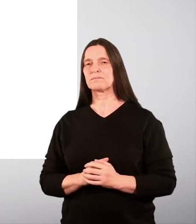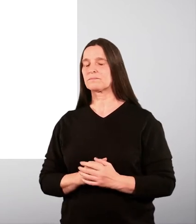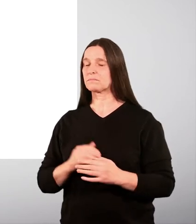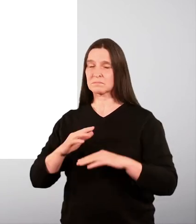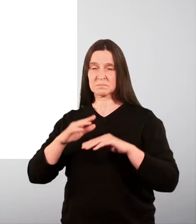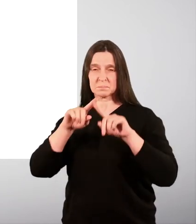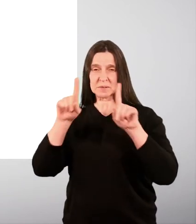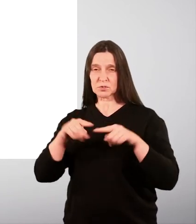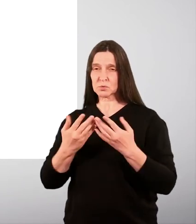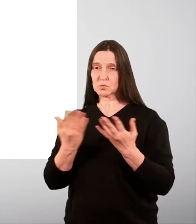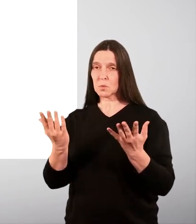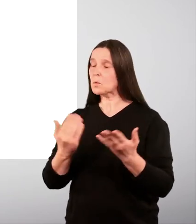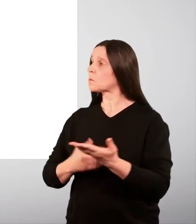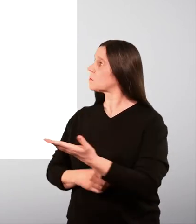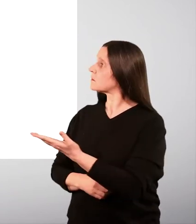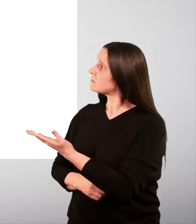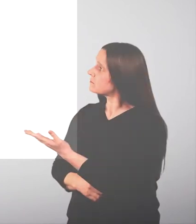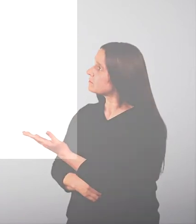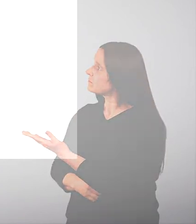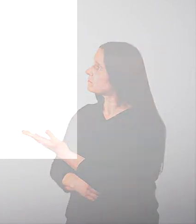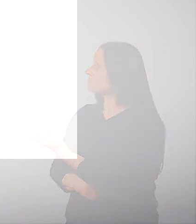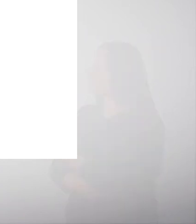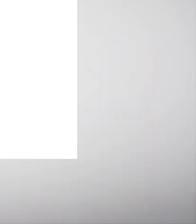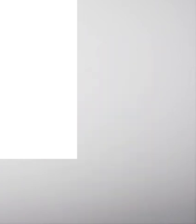only to be used if you're being attacked.